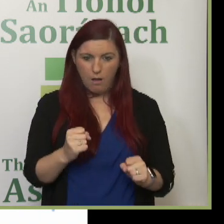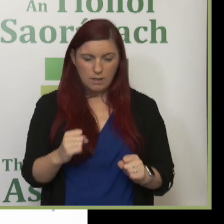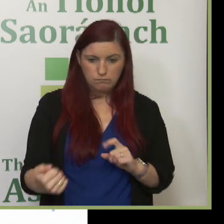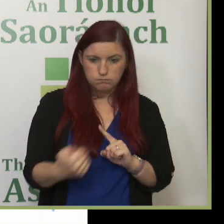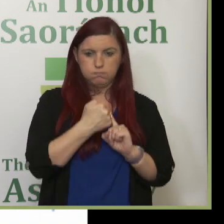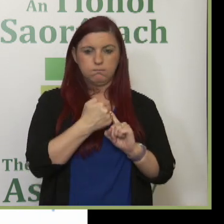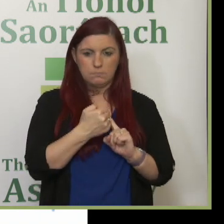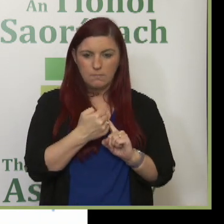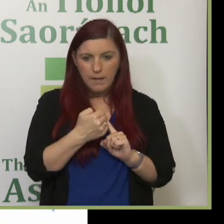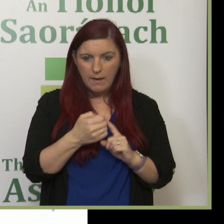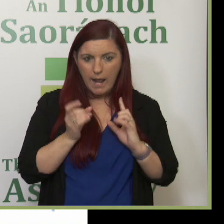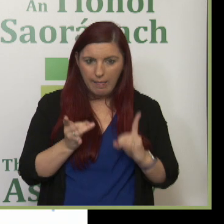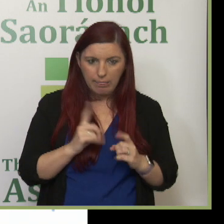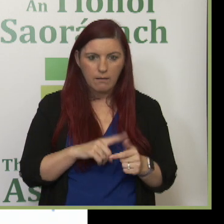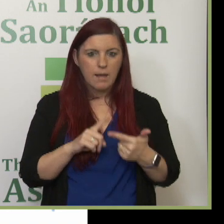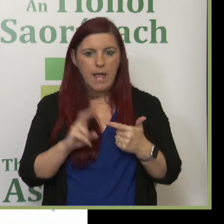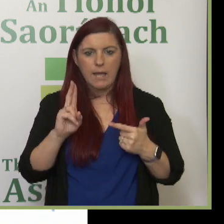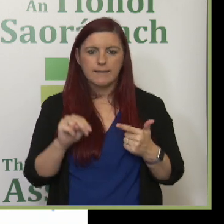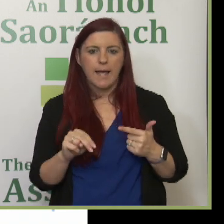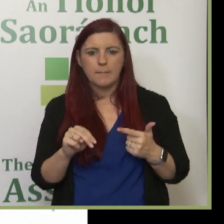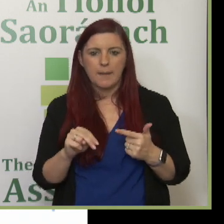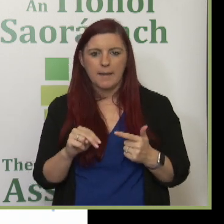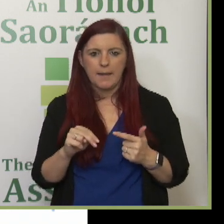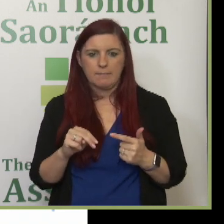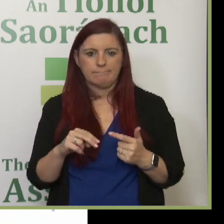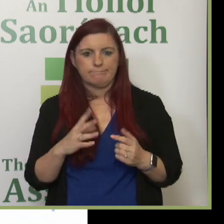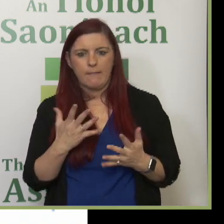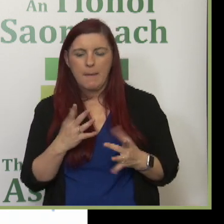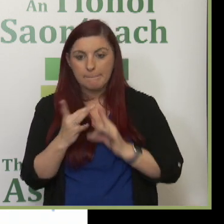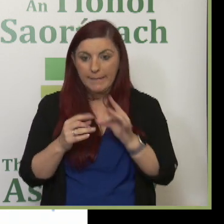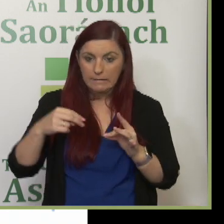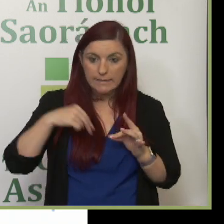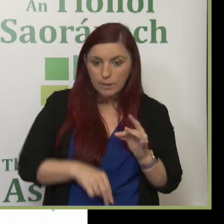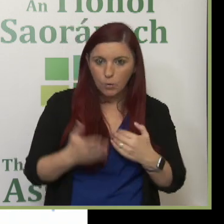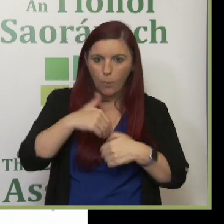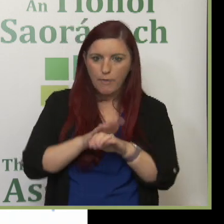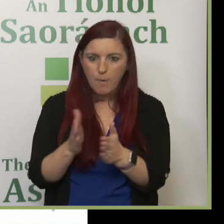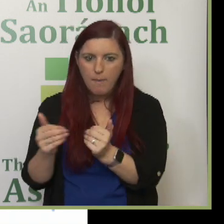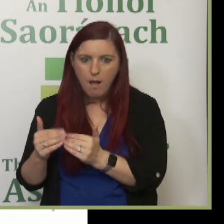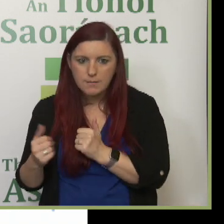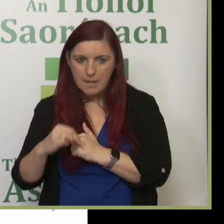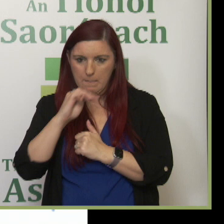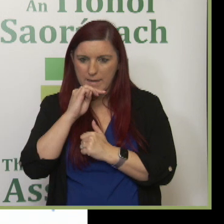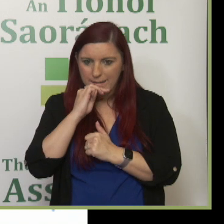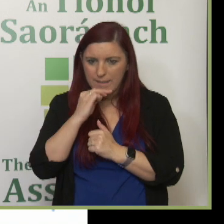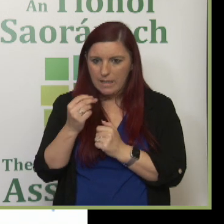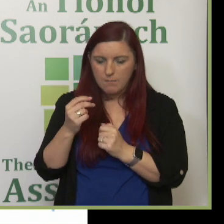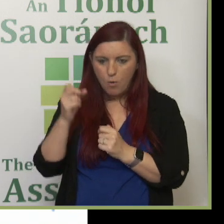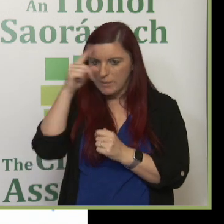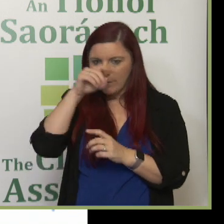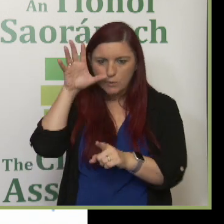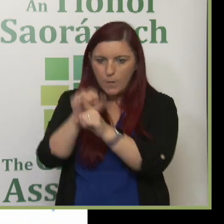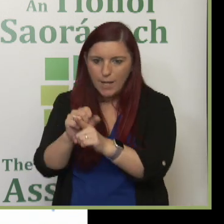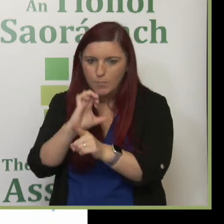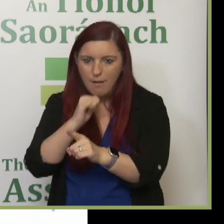risk of detection, and manufactured from a wide variety of hard-to-control precursor chemicals. And very small volumes can represent